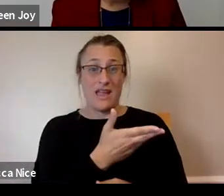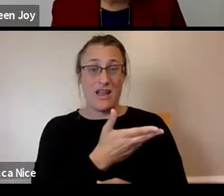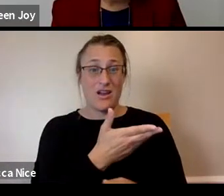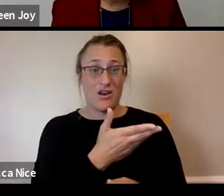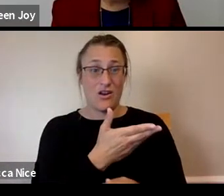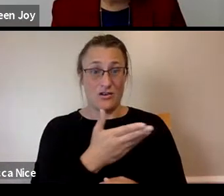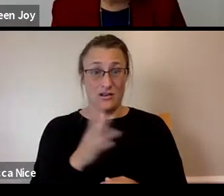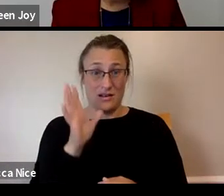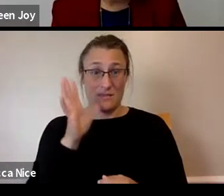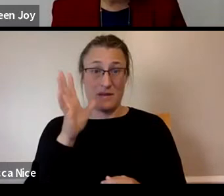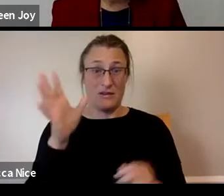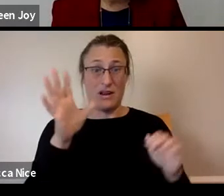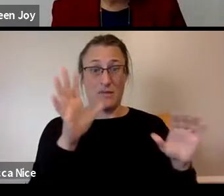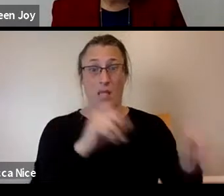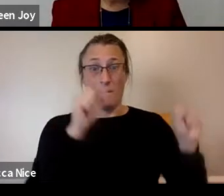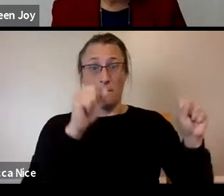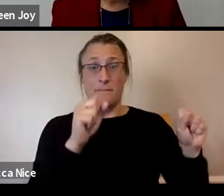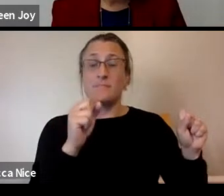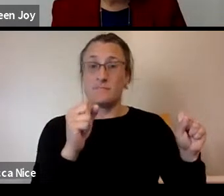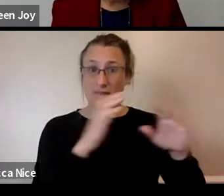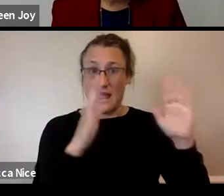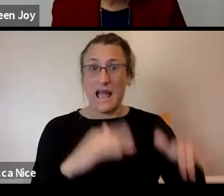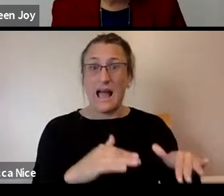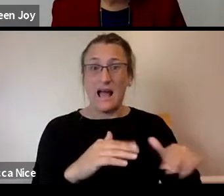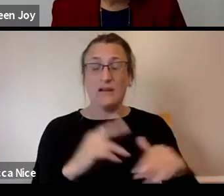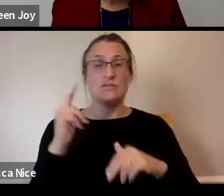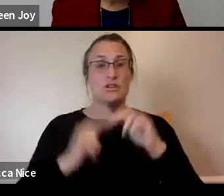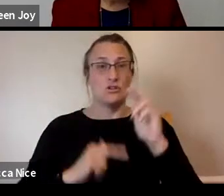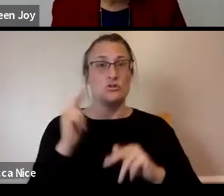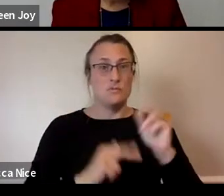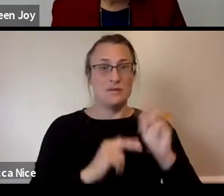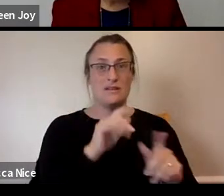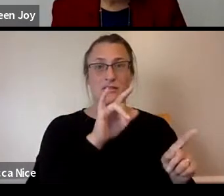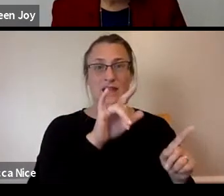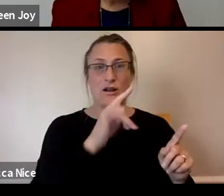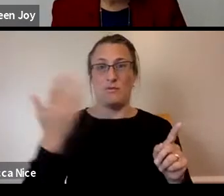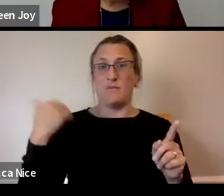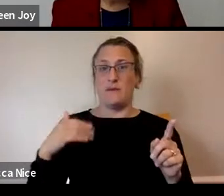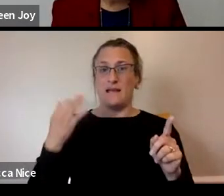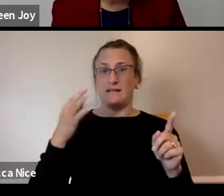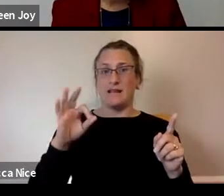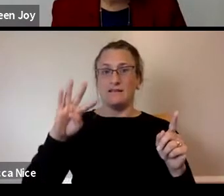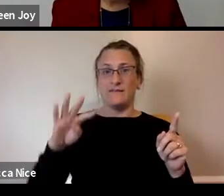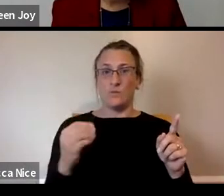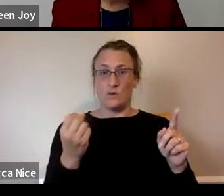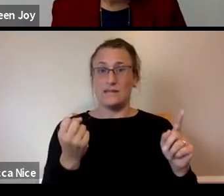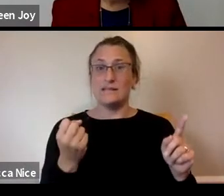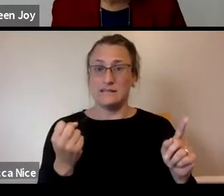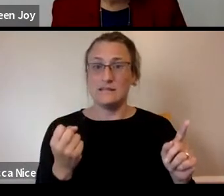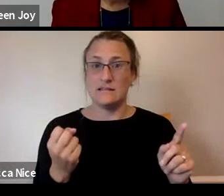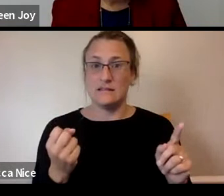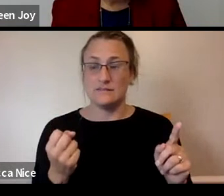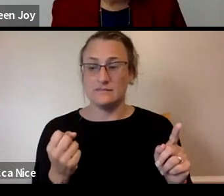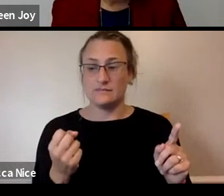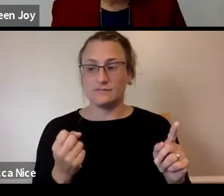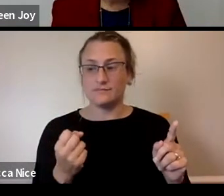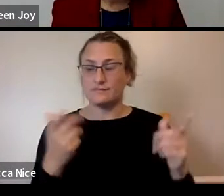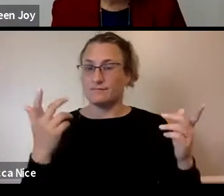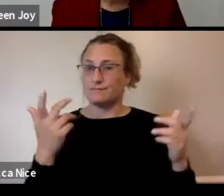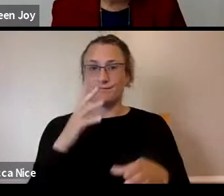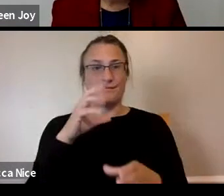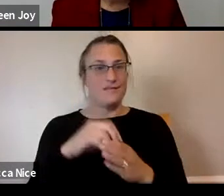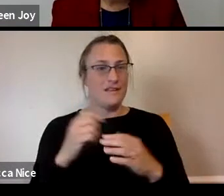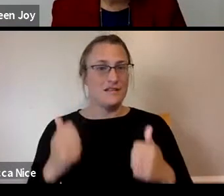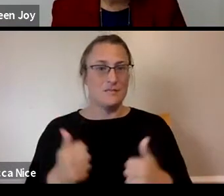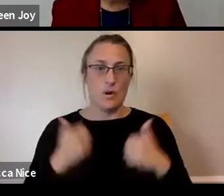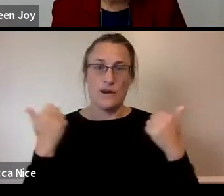taken for eminent domain to build Idlewild Airport in the 40s. This is part of life,